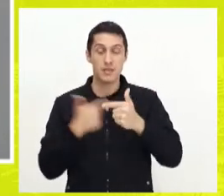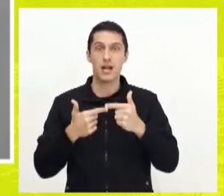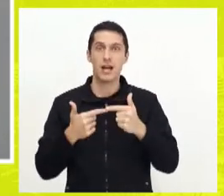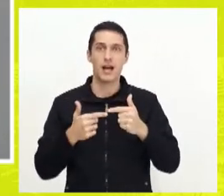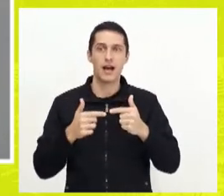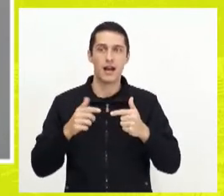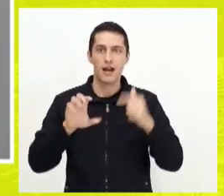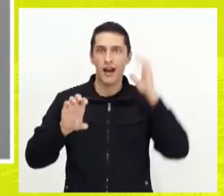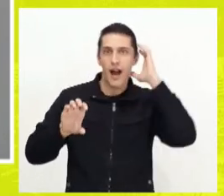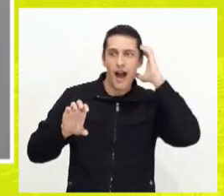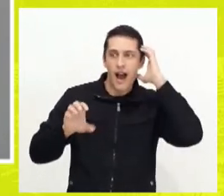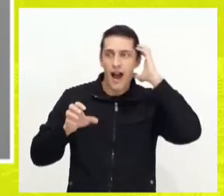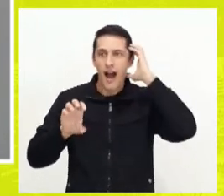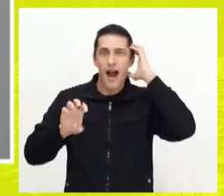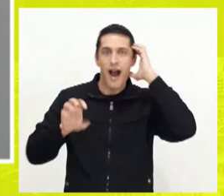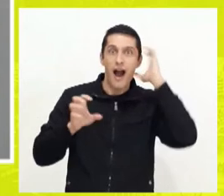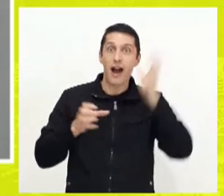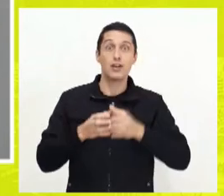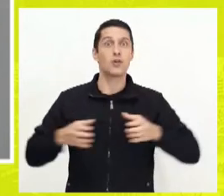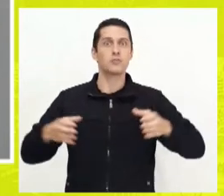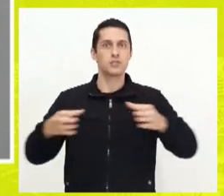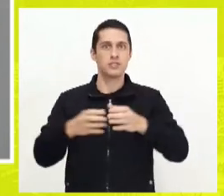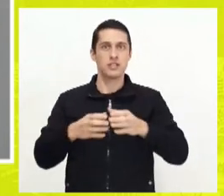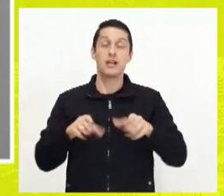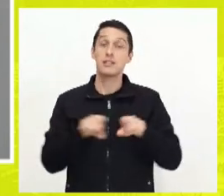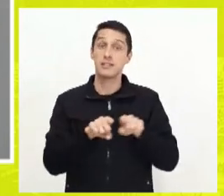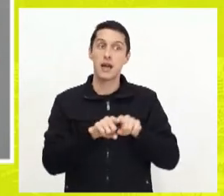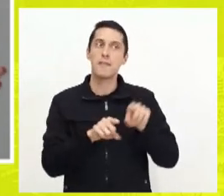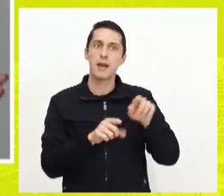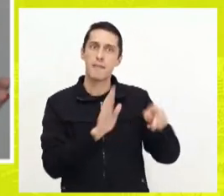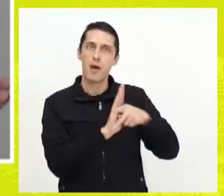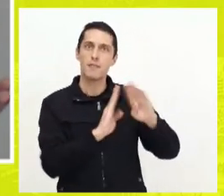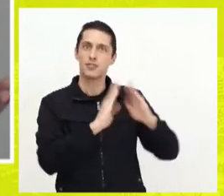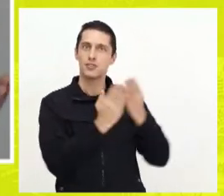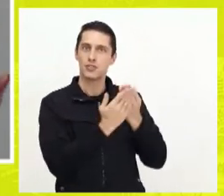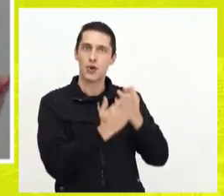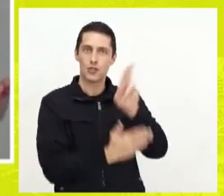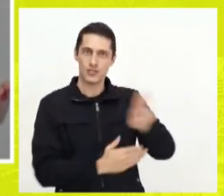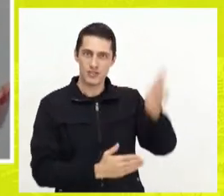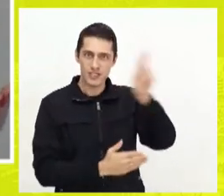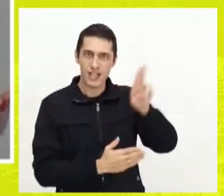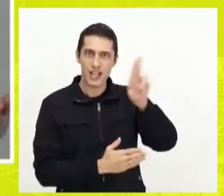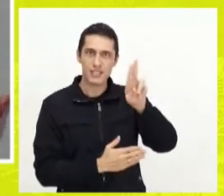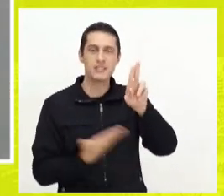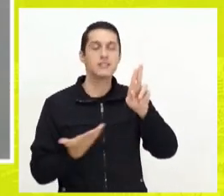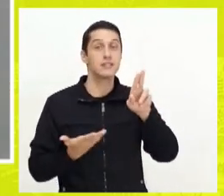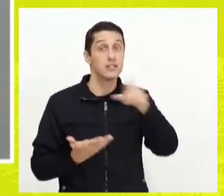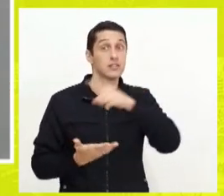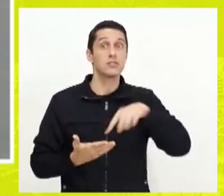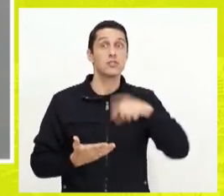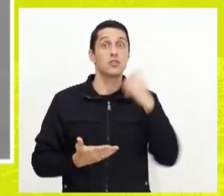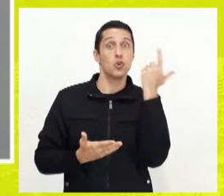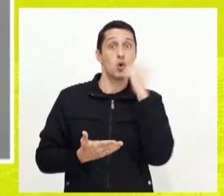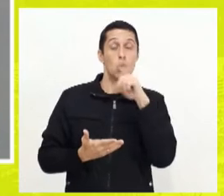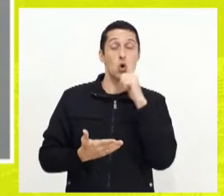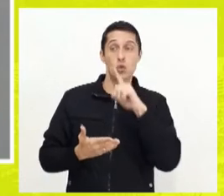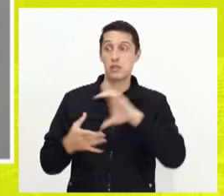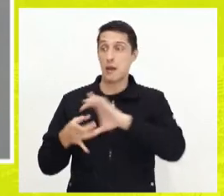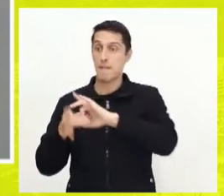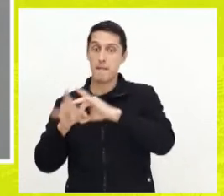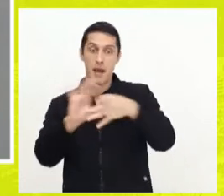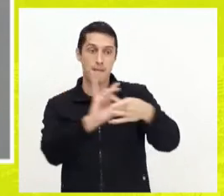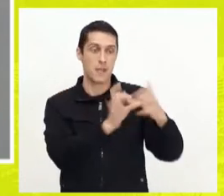radios for instance and the university radios we were able to build this huge network of distribution